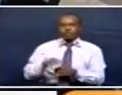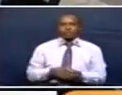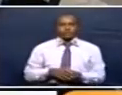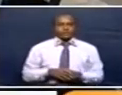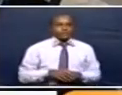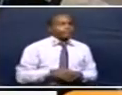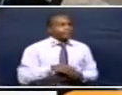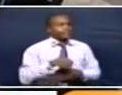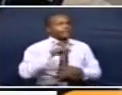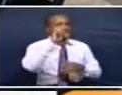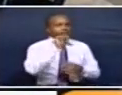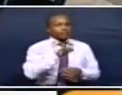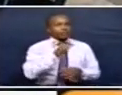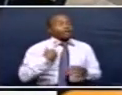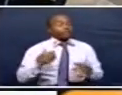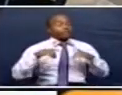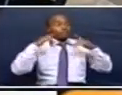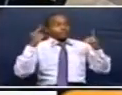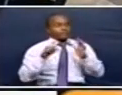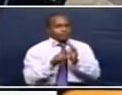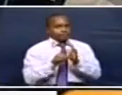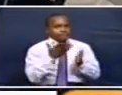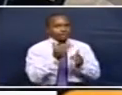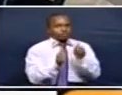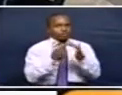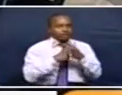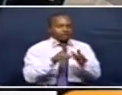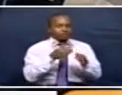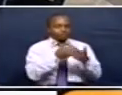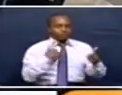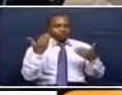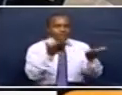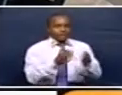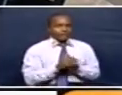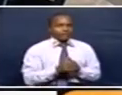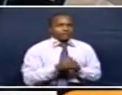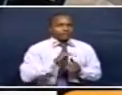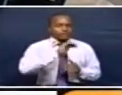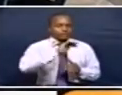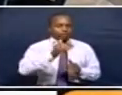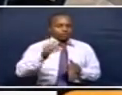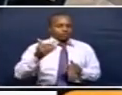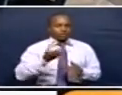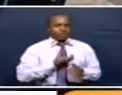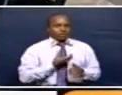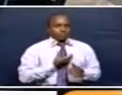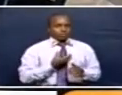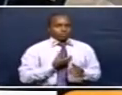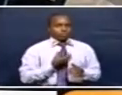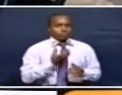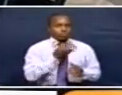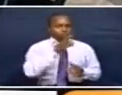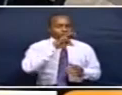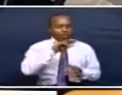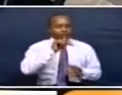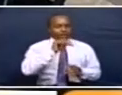we've had many major problems in Syokimau that actually started before I was there. The county council, the municipal council of Mavoko, which was